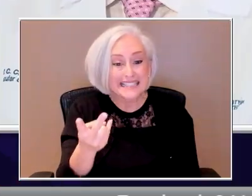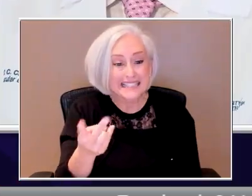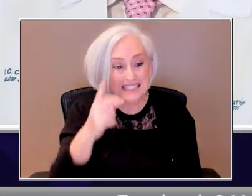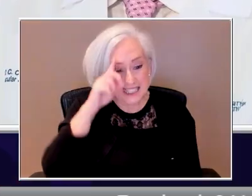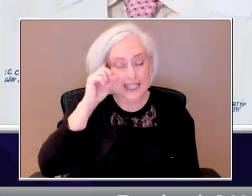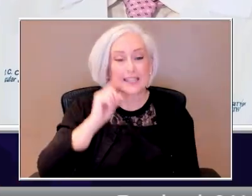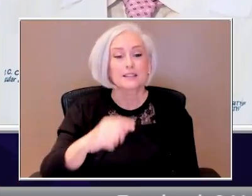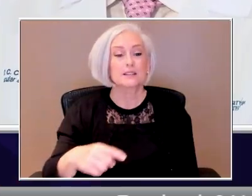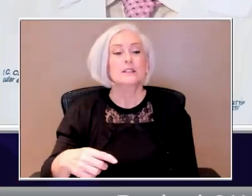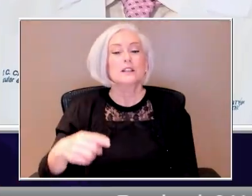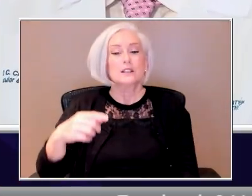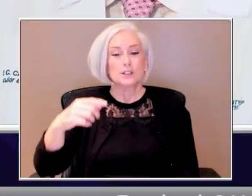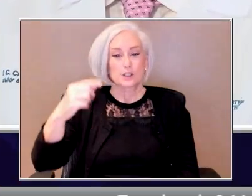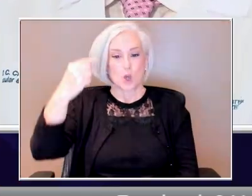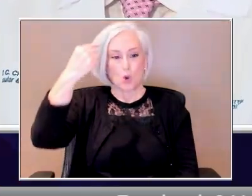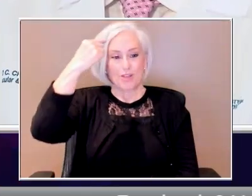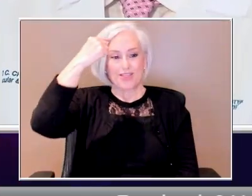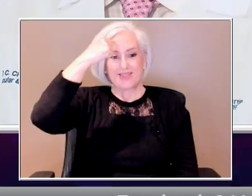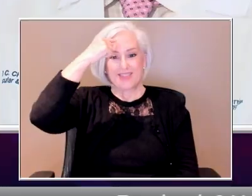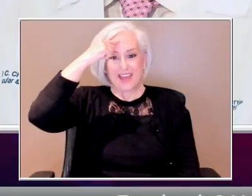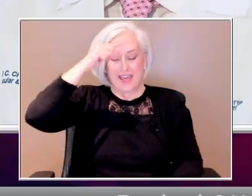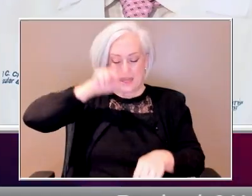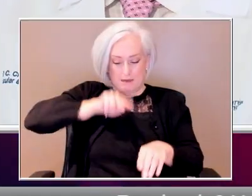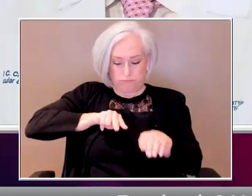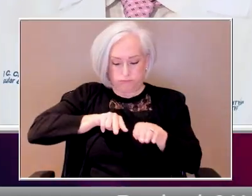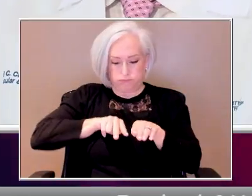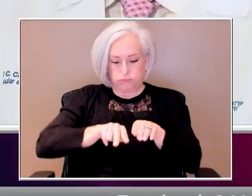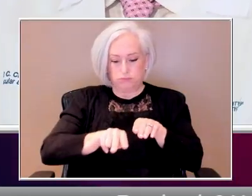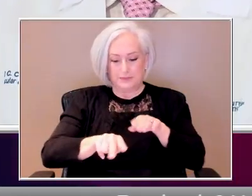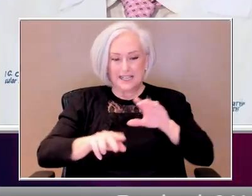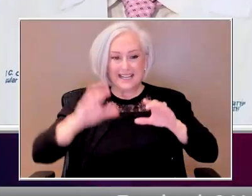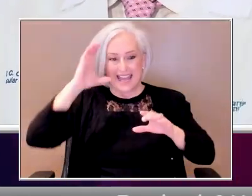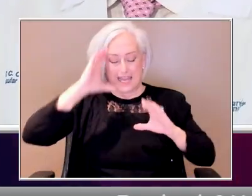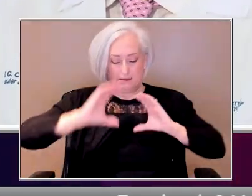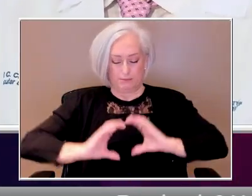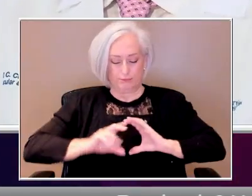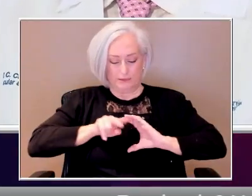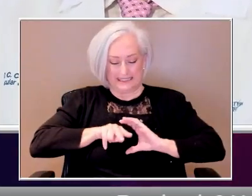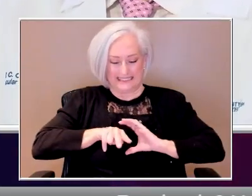down towards the feet. And so what you see there is the ascending aorta,